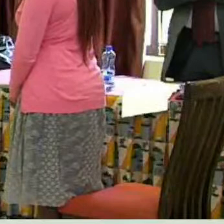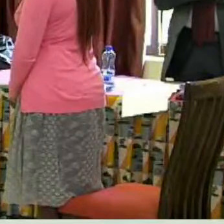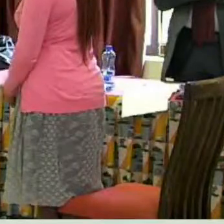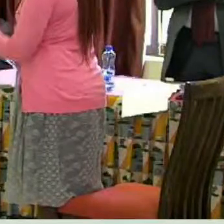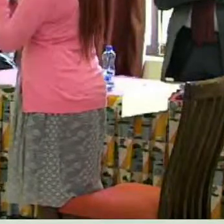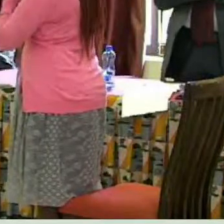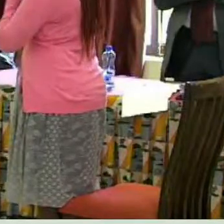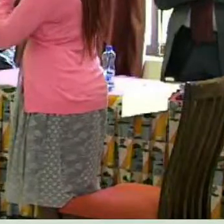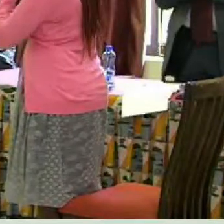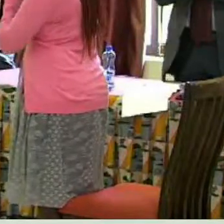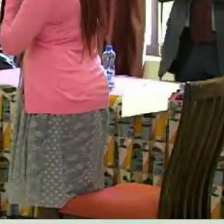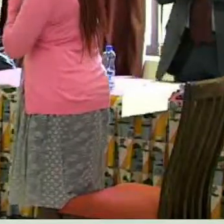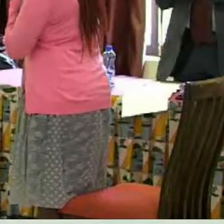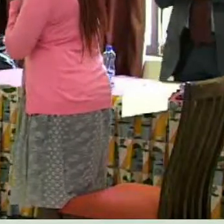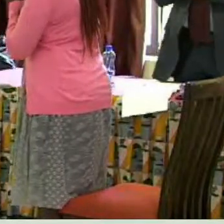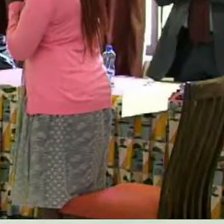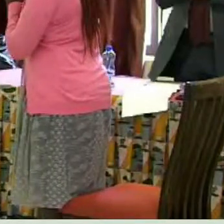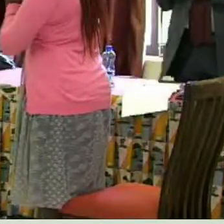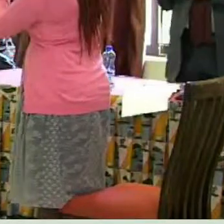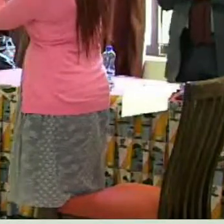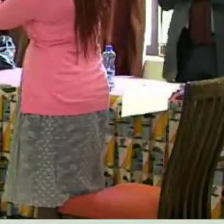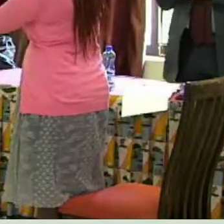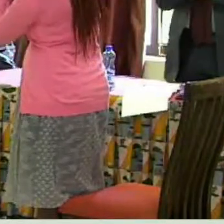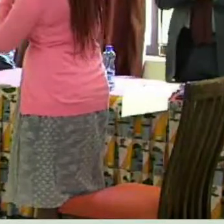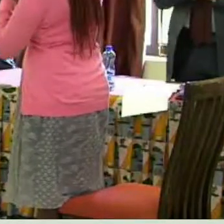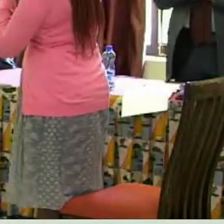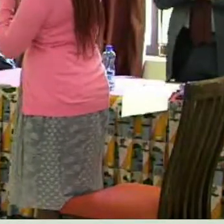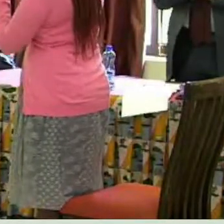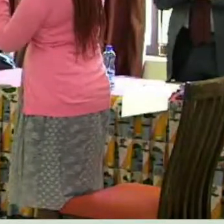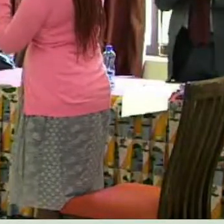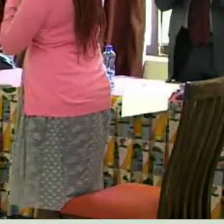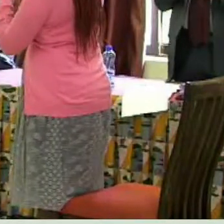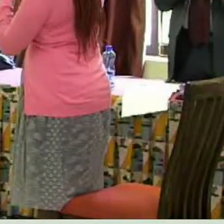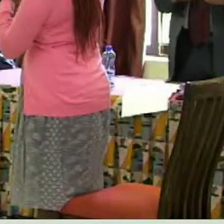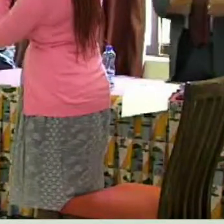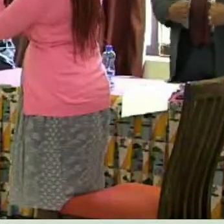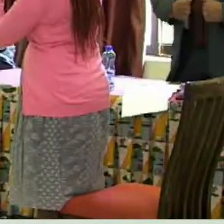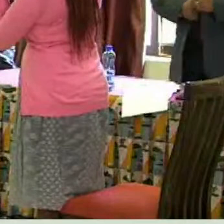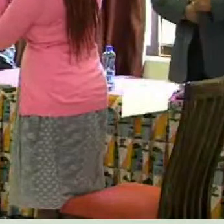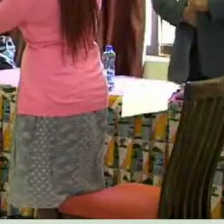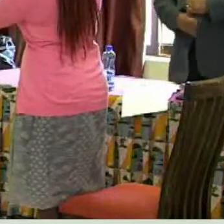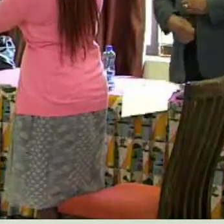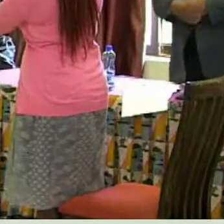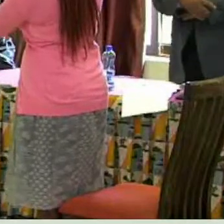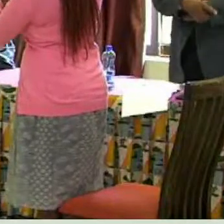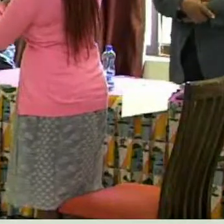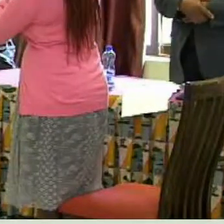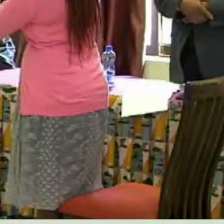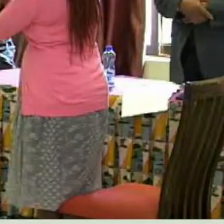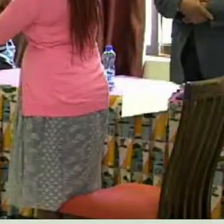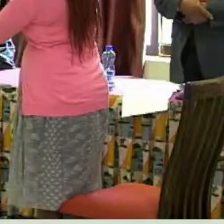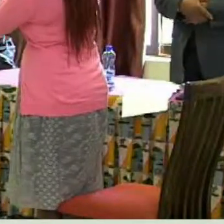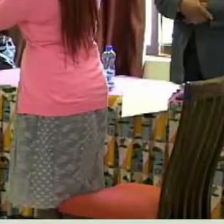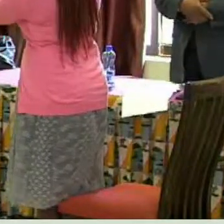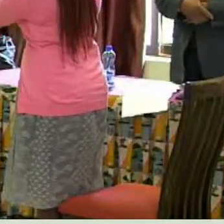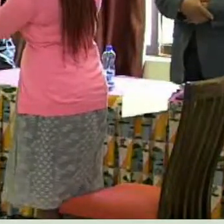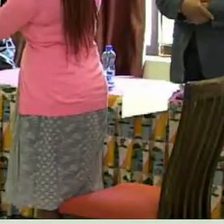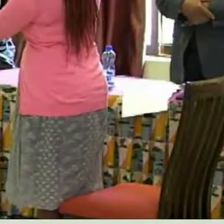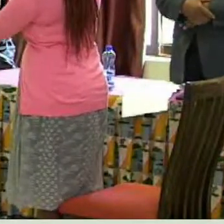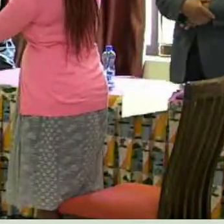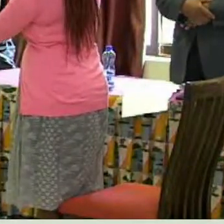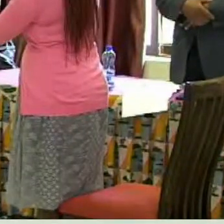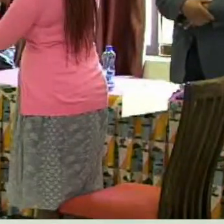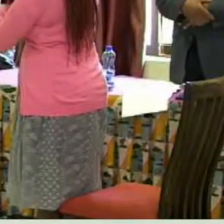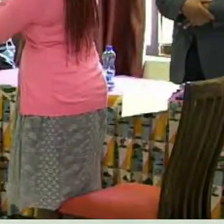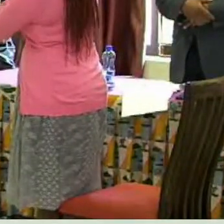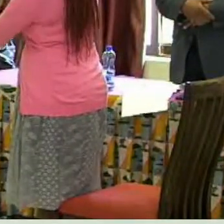Let us pray. Our Heavenly Father, in Jesus' name, we are grateful for this day that you brought us together here for